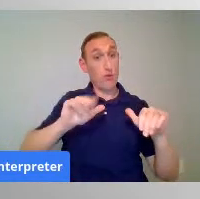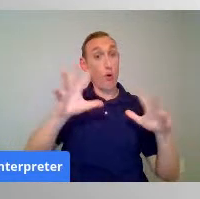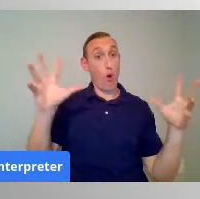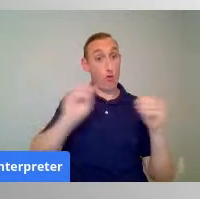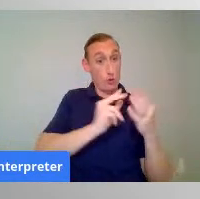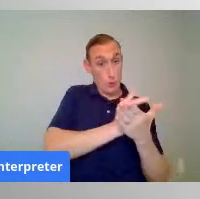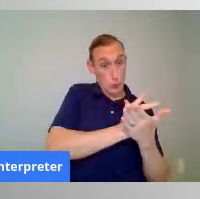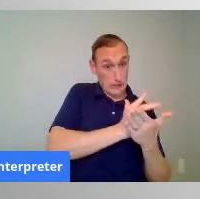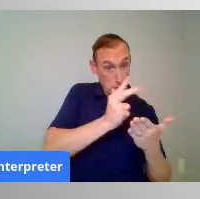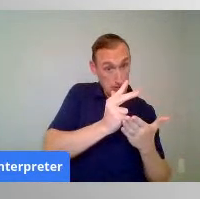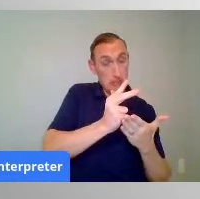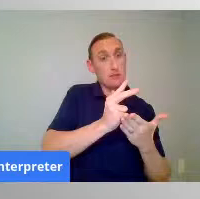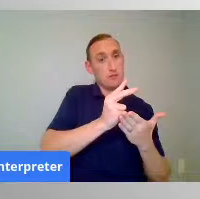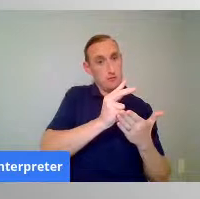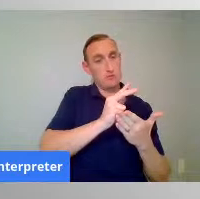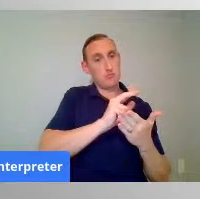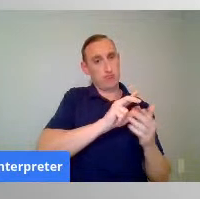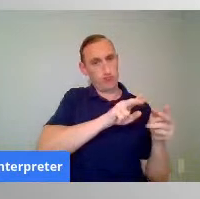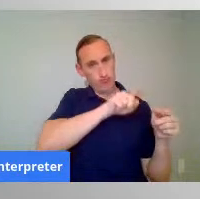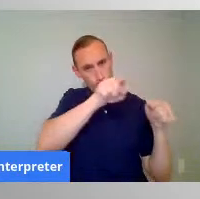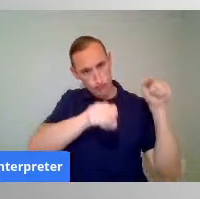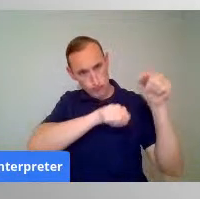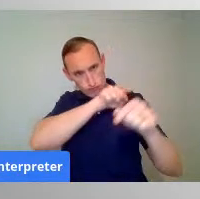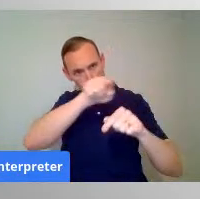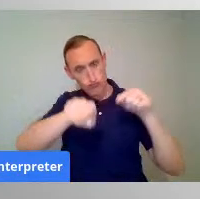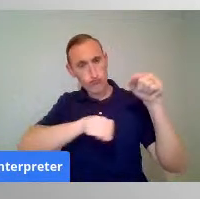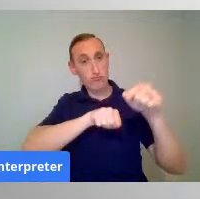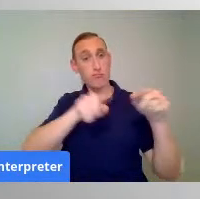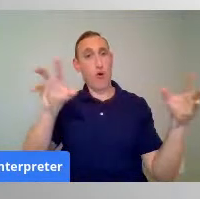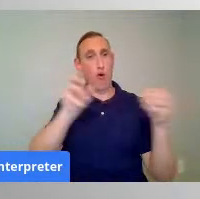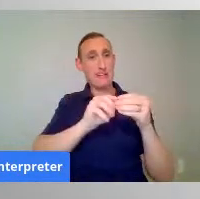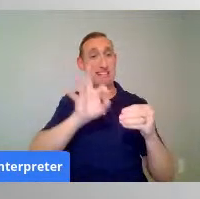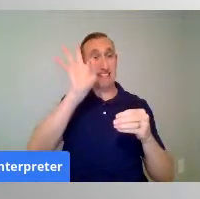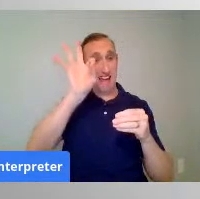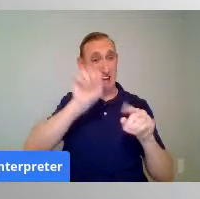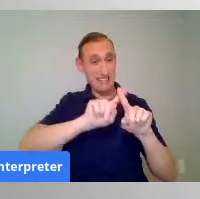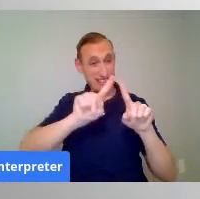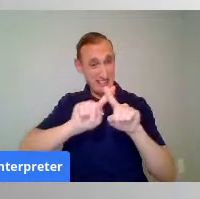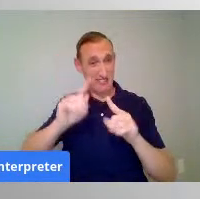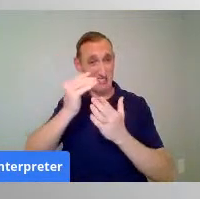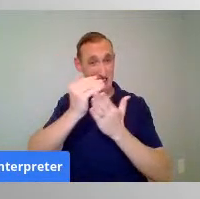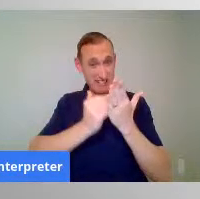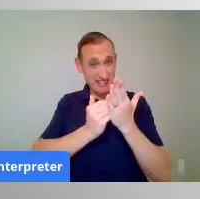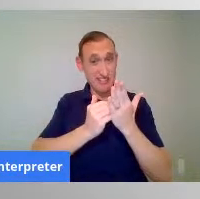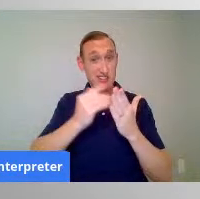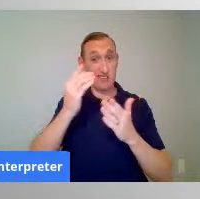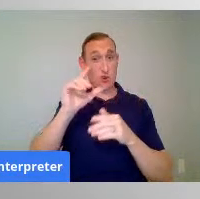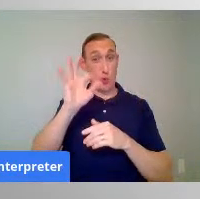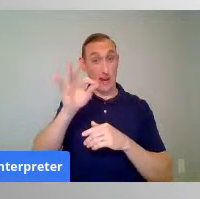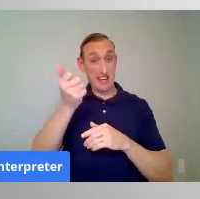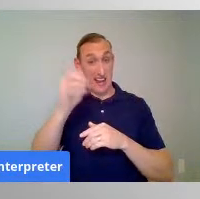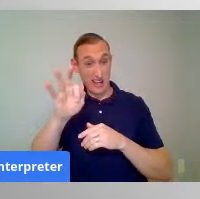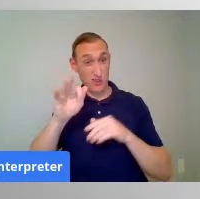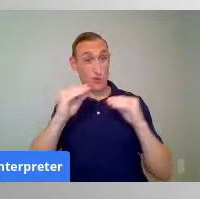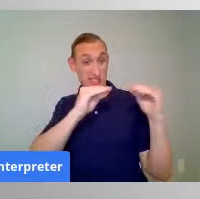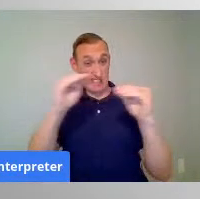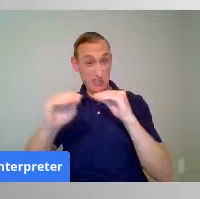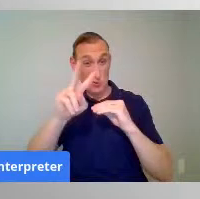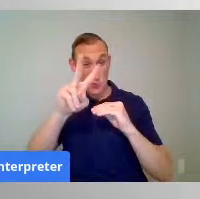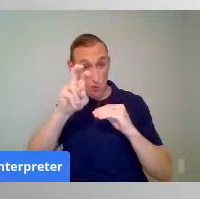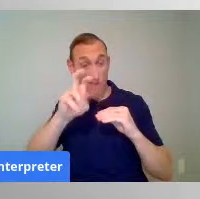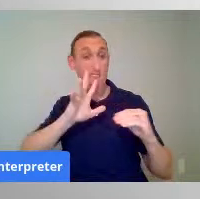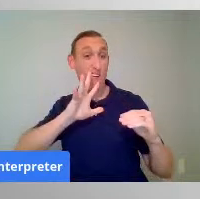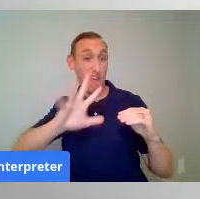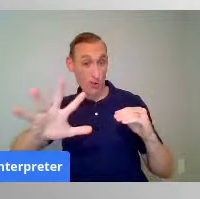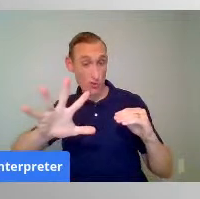lessons. And the summer of 2019, we taught 200 5-year-olds to swim. Word is really spreading about this.